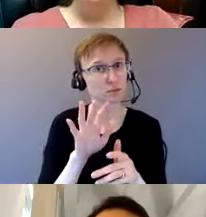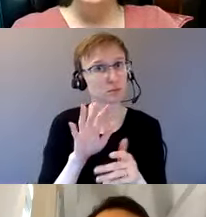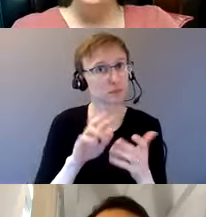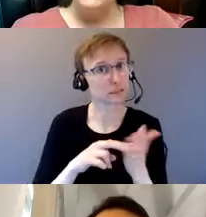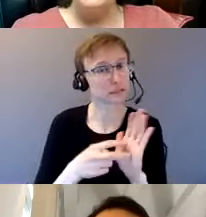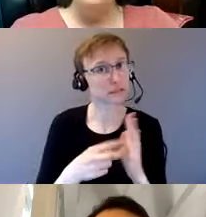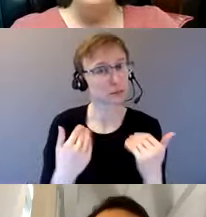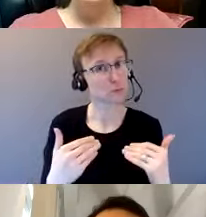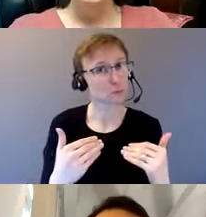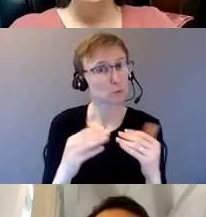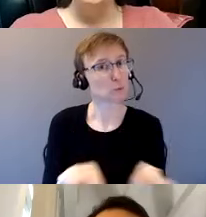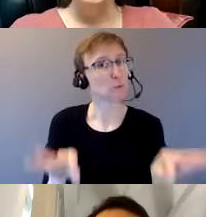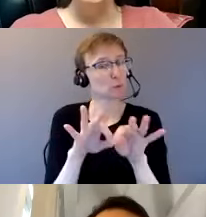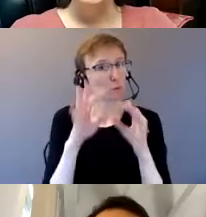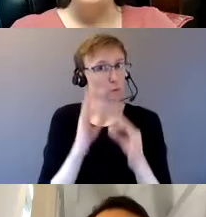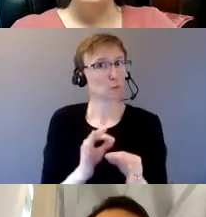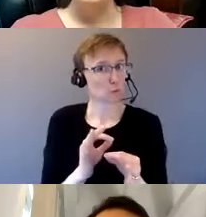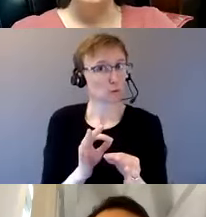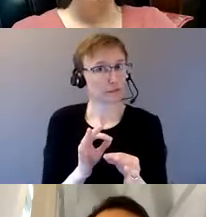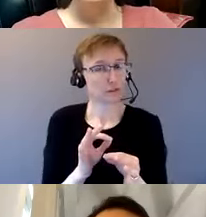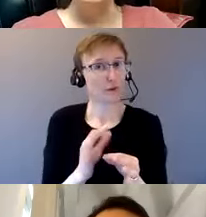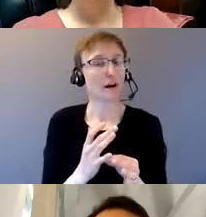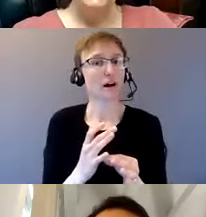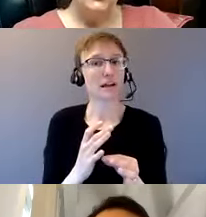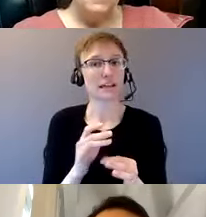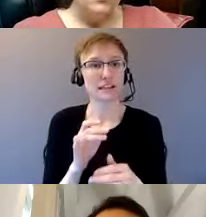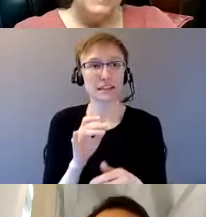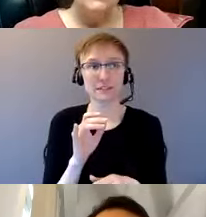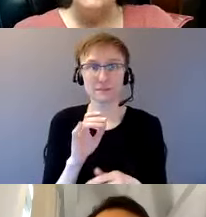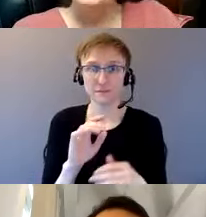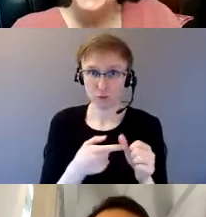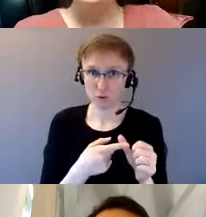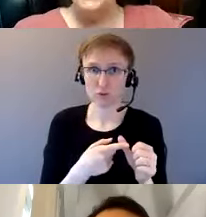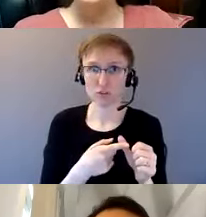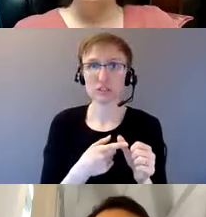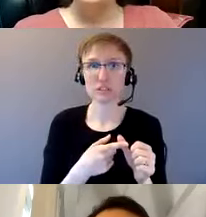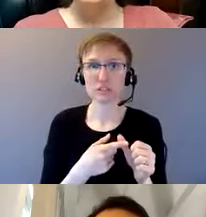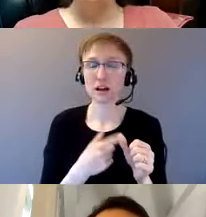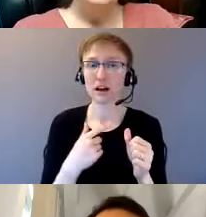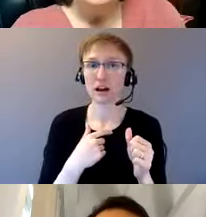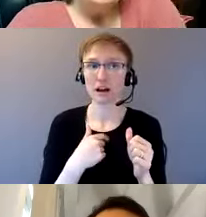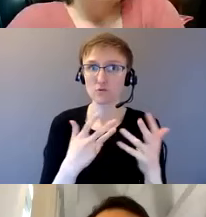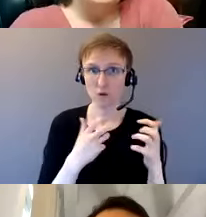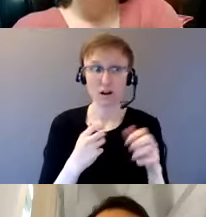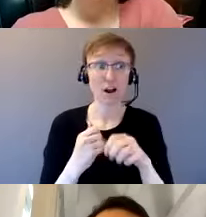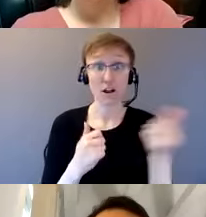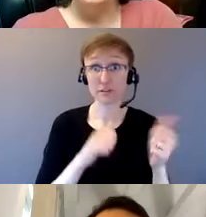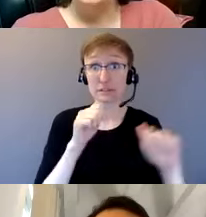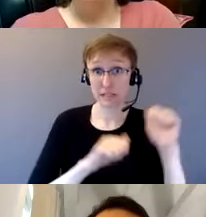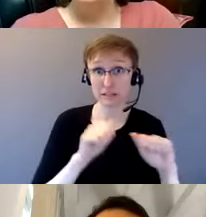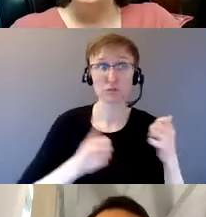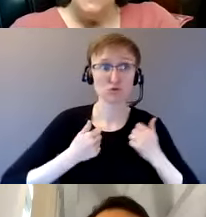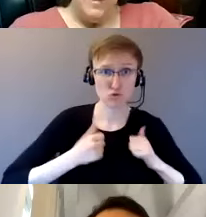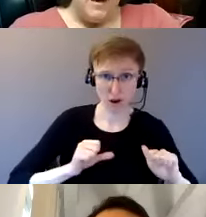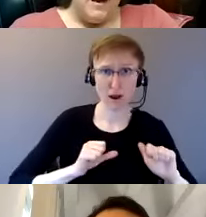And so I want to assess that person, to assess Mr. Smith when he's at his best, when he's as stable as he